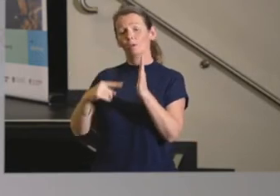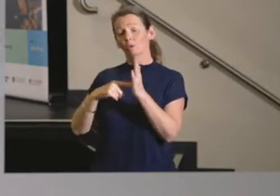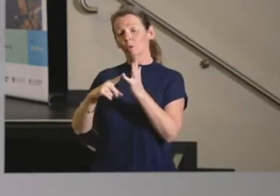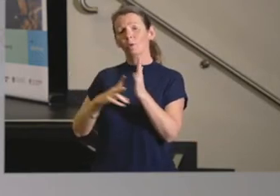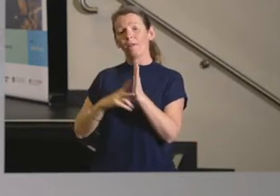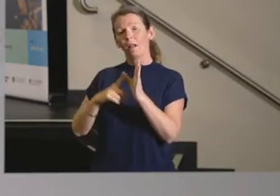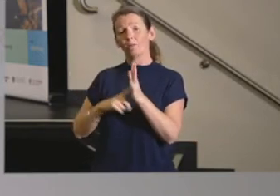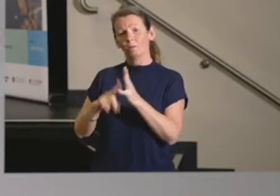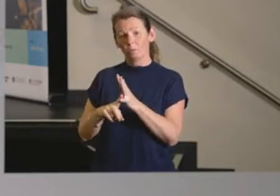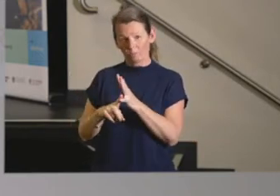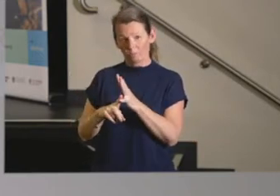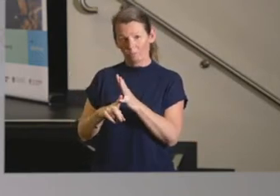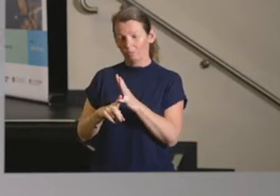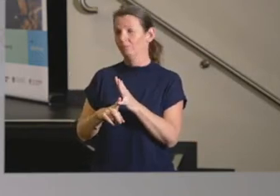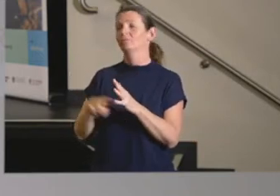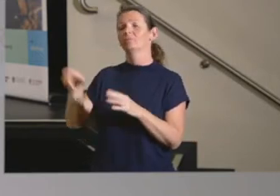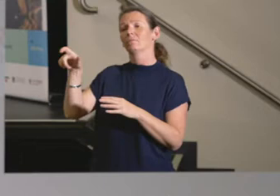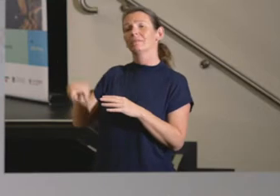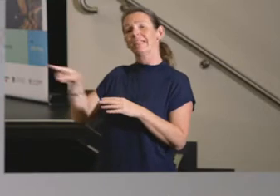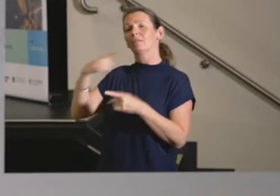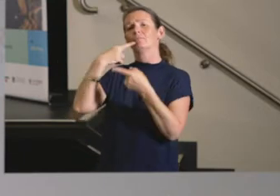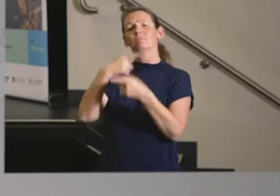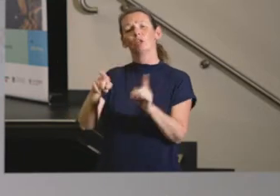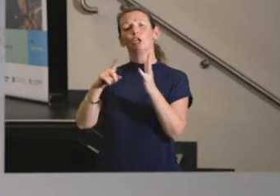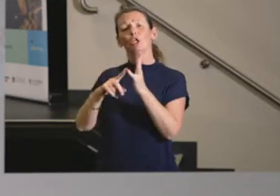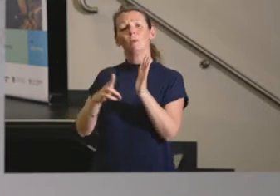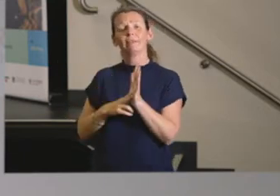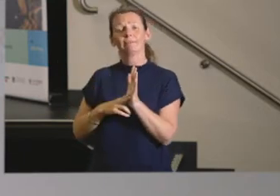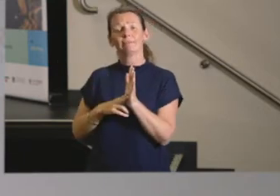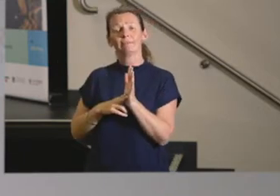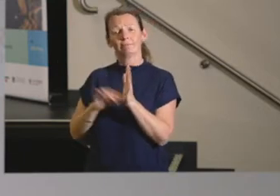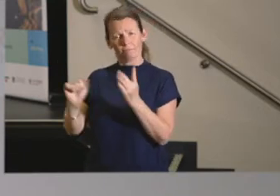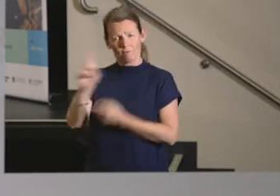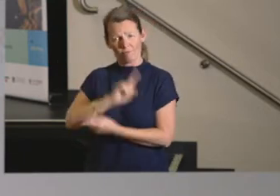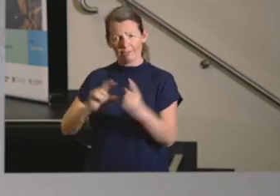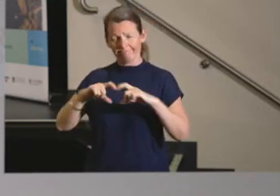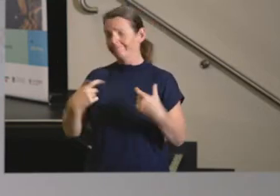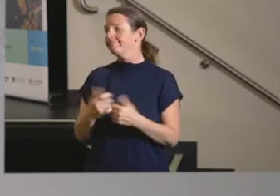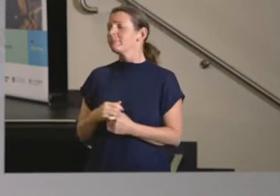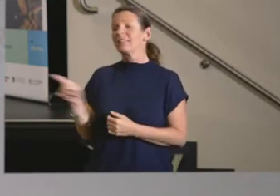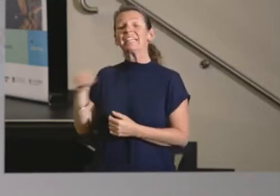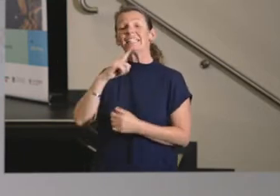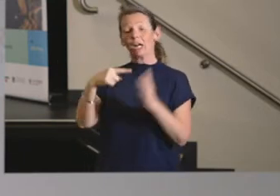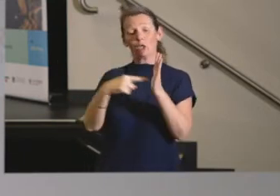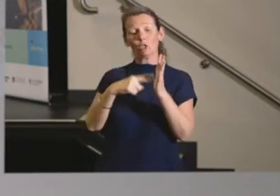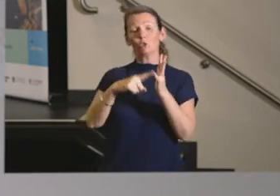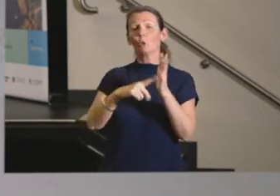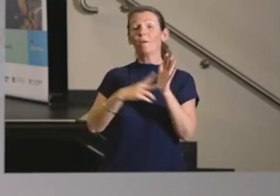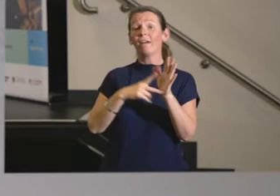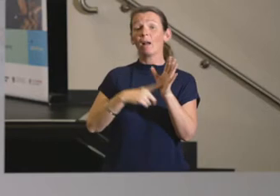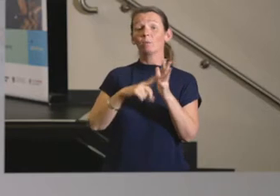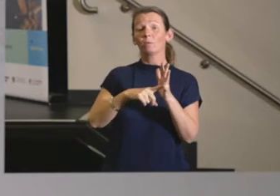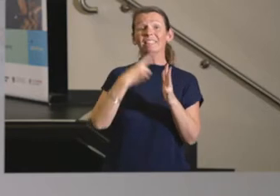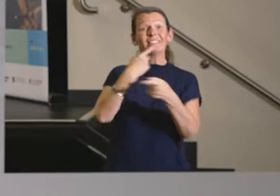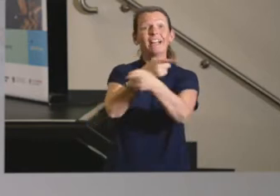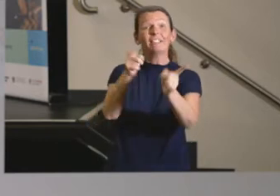Enele Sopoanga, he was speaking to the United Nations conference, he made the statement that if you save Tuvalu, you can save the world.